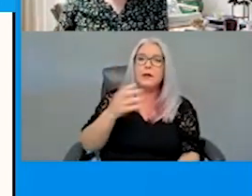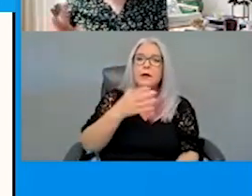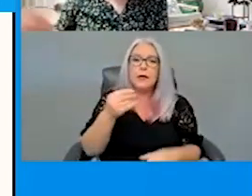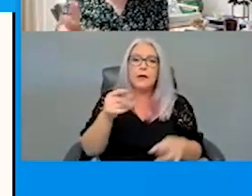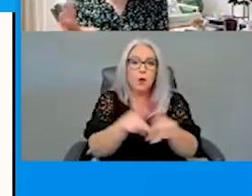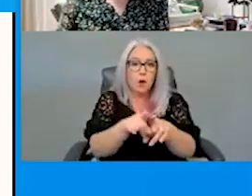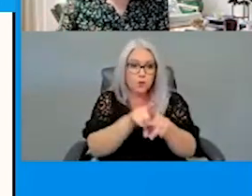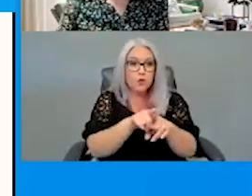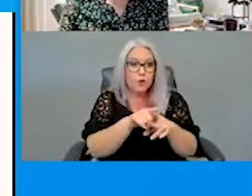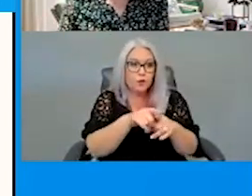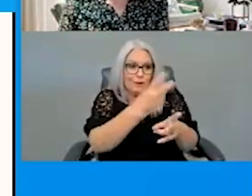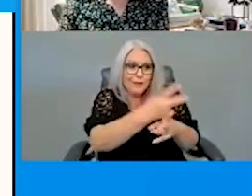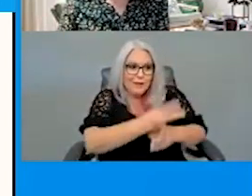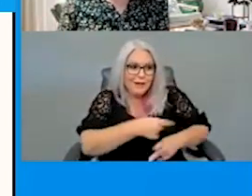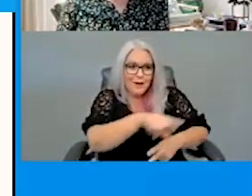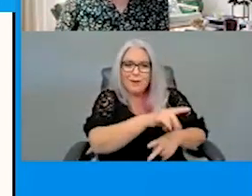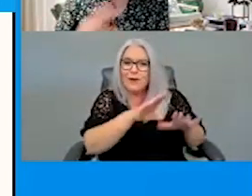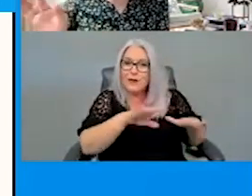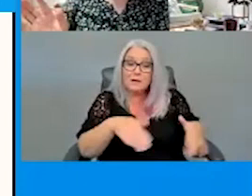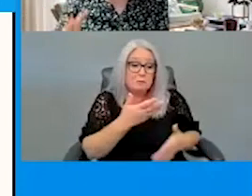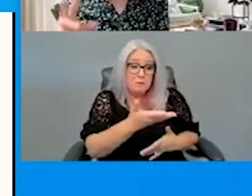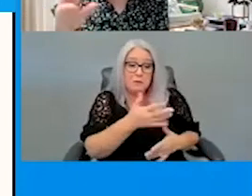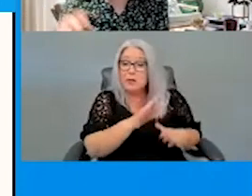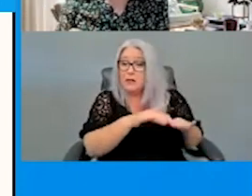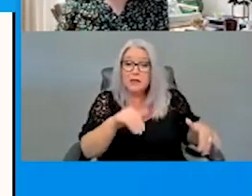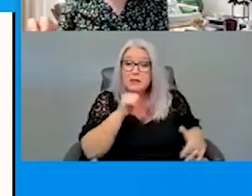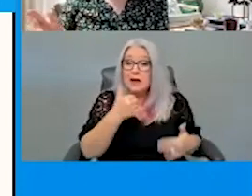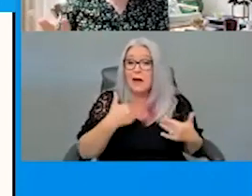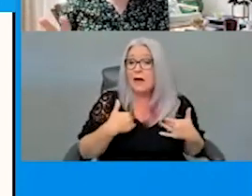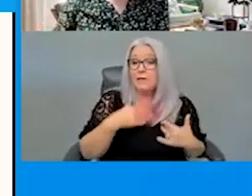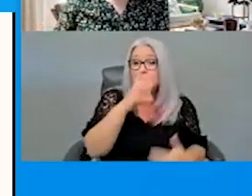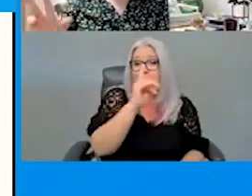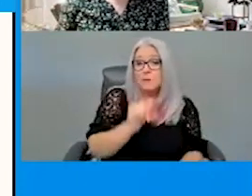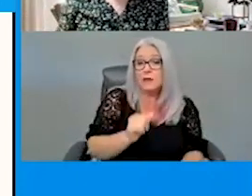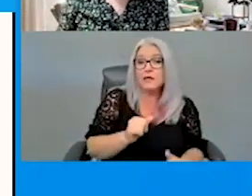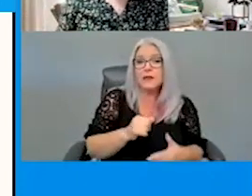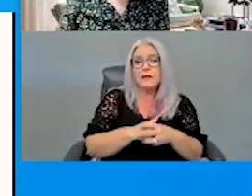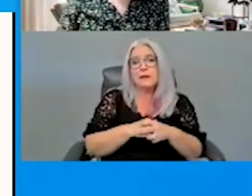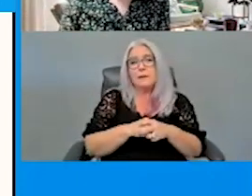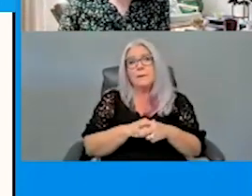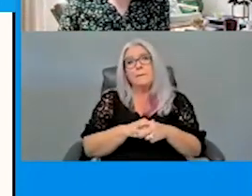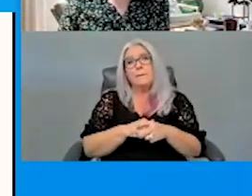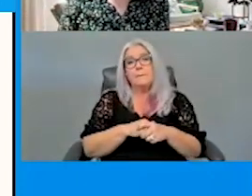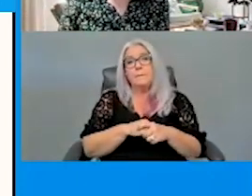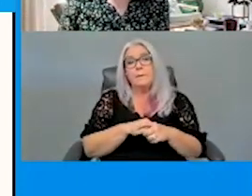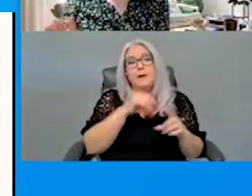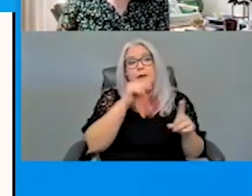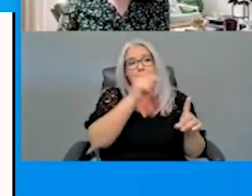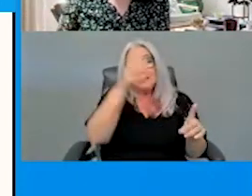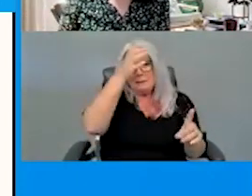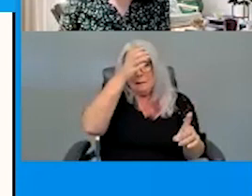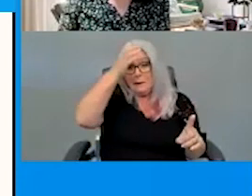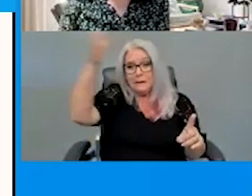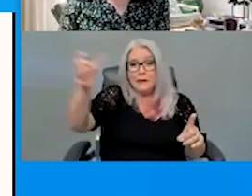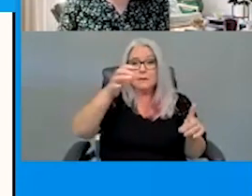their children may or may not have disabilities. And this trickles down all sorts of places you wouldn't anticipate, even